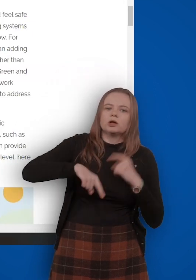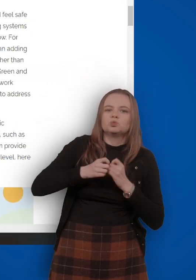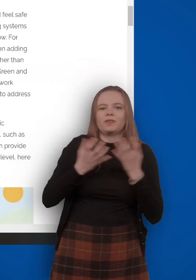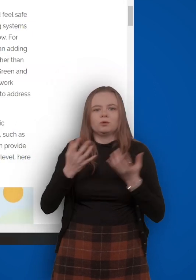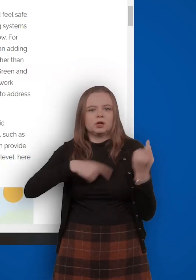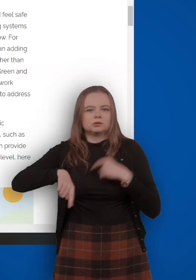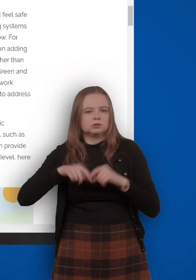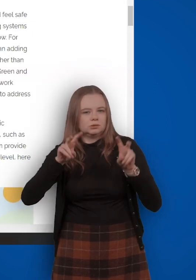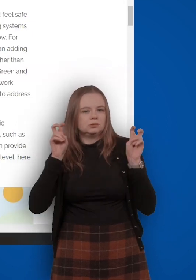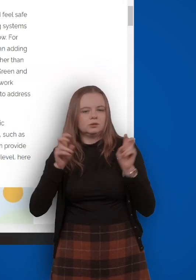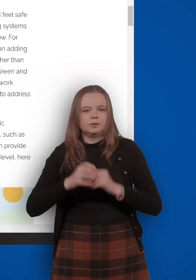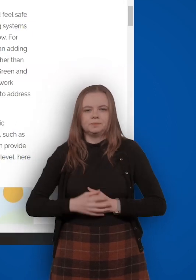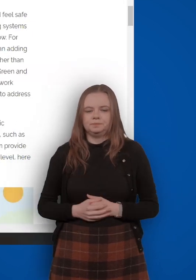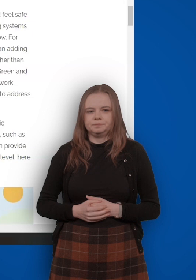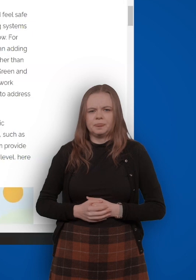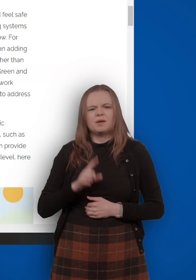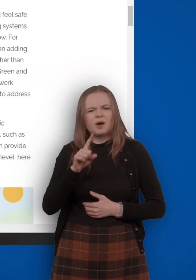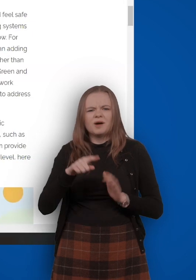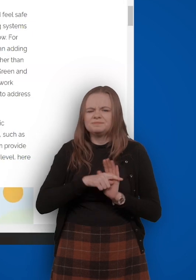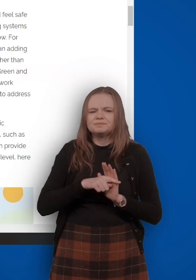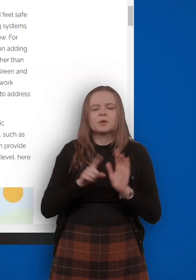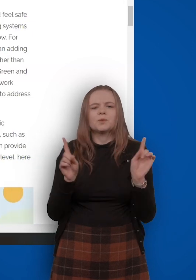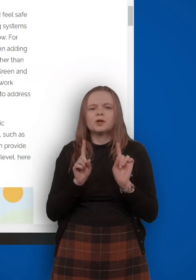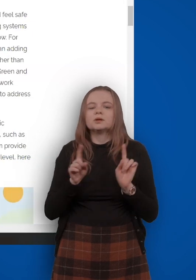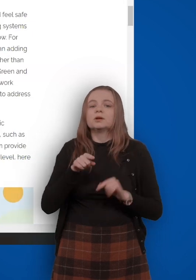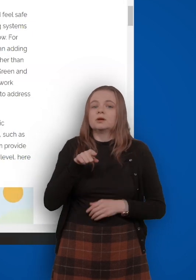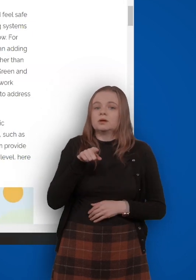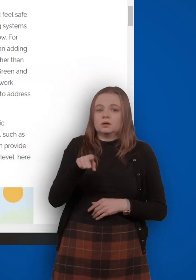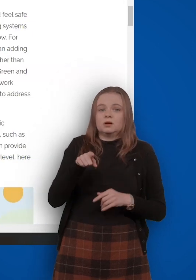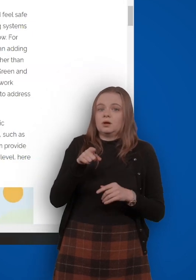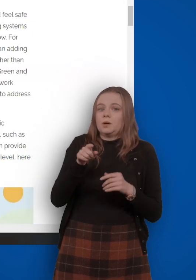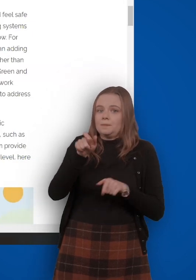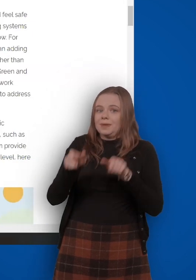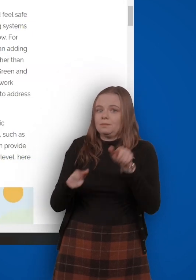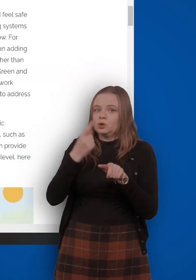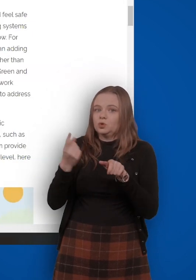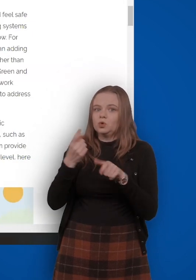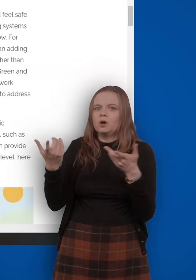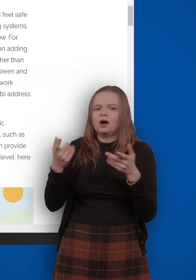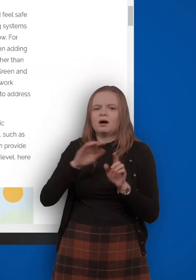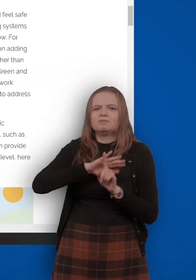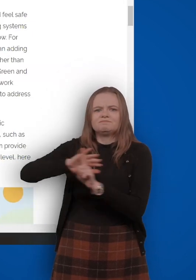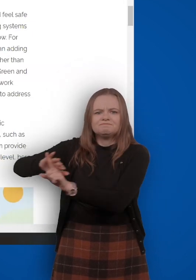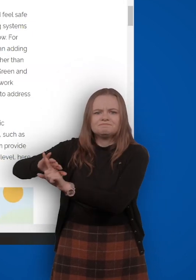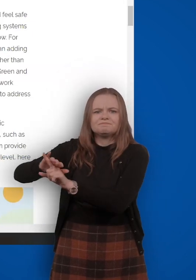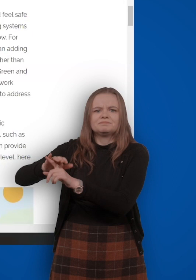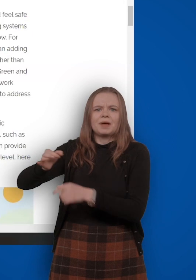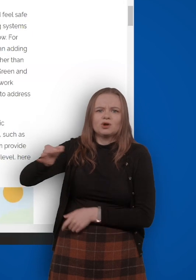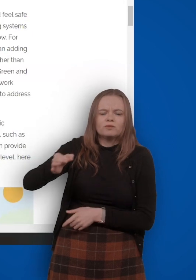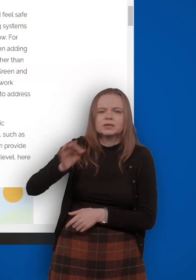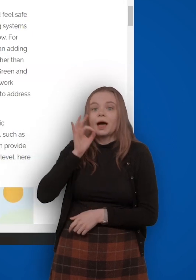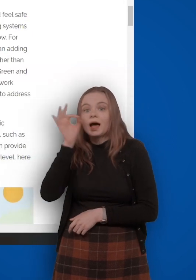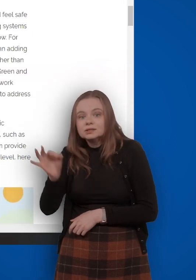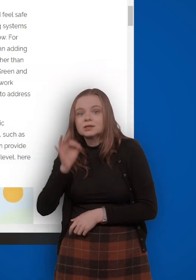The downside of that is when you are trying to get people who are often a minority, which means that they are often asked to